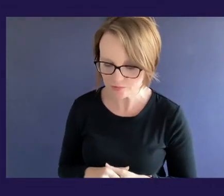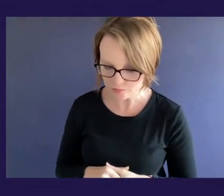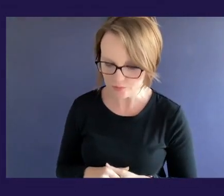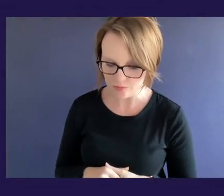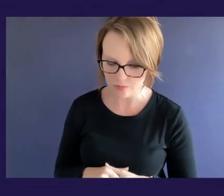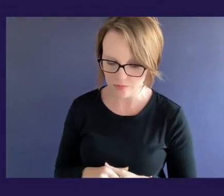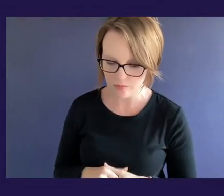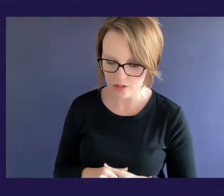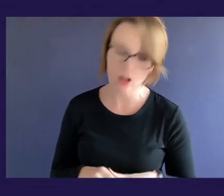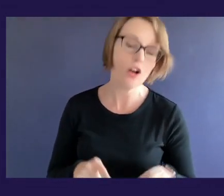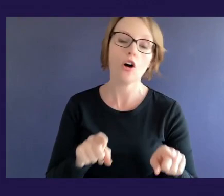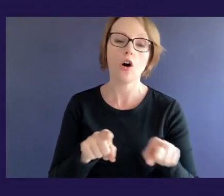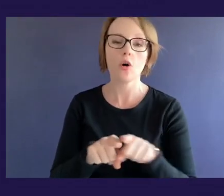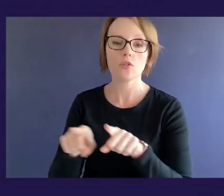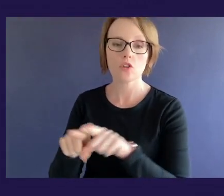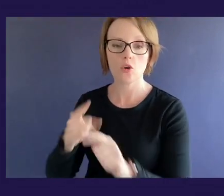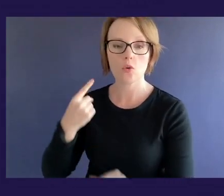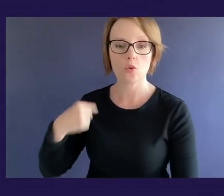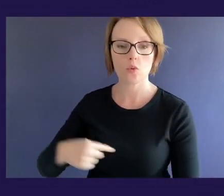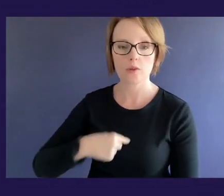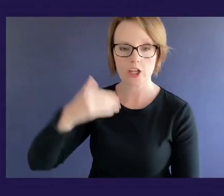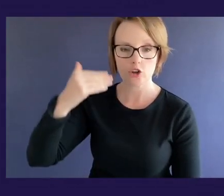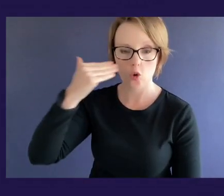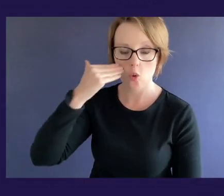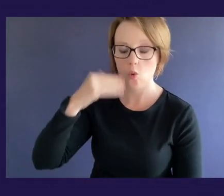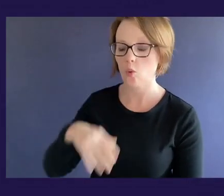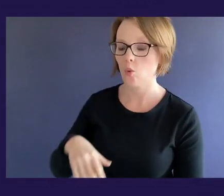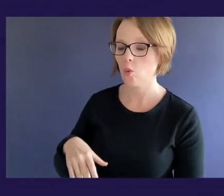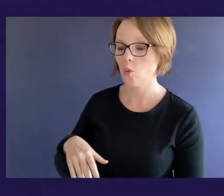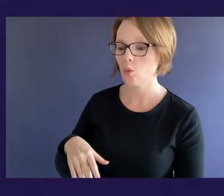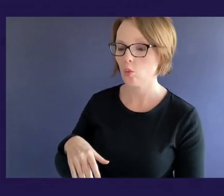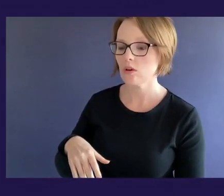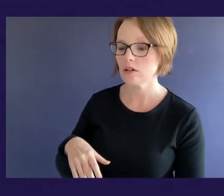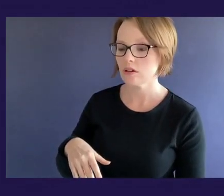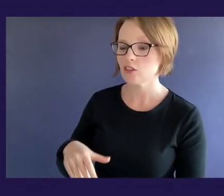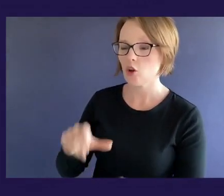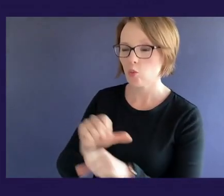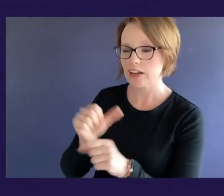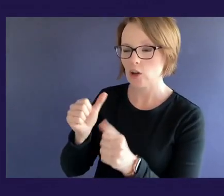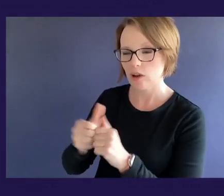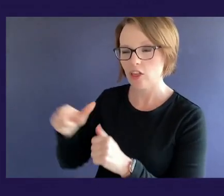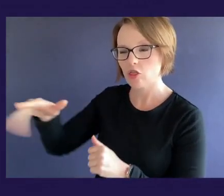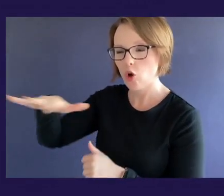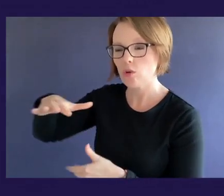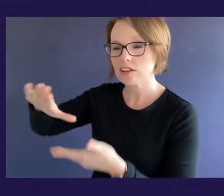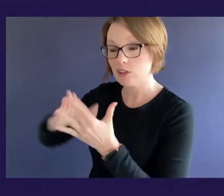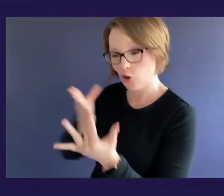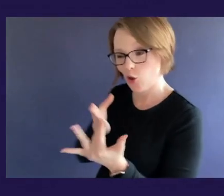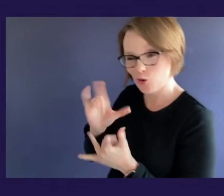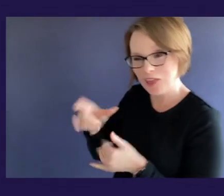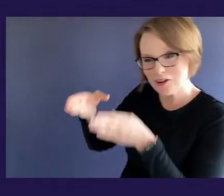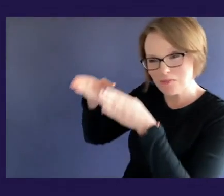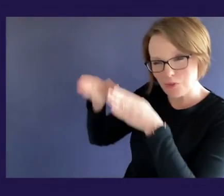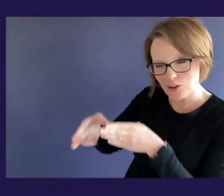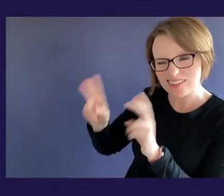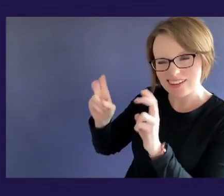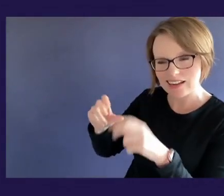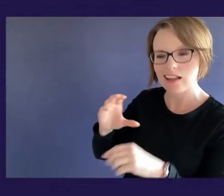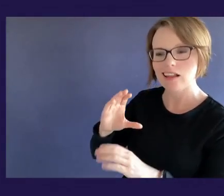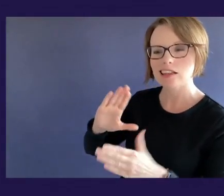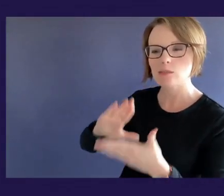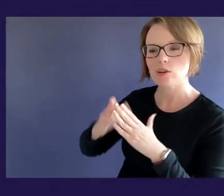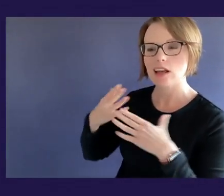working with communities through community health workers also gives us the opportunity to bring many